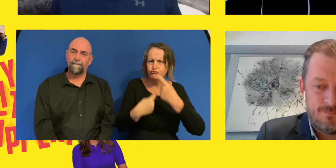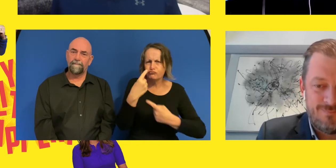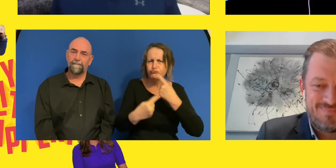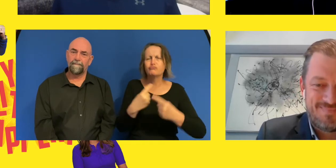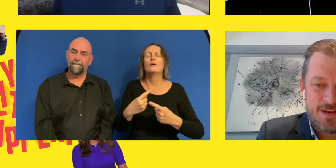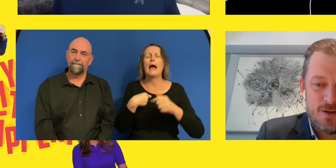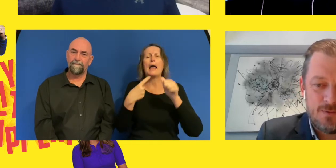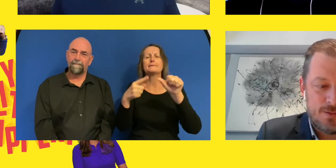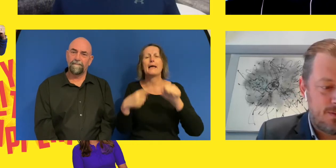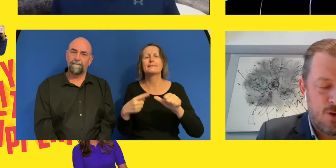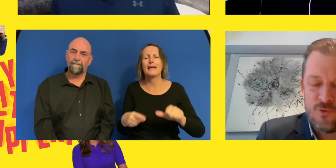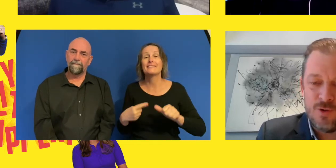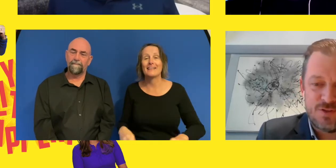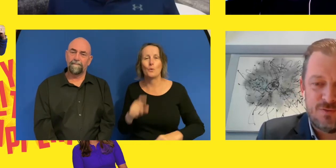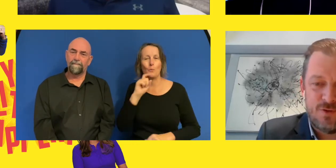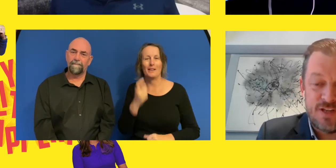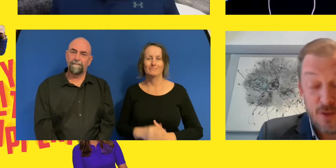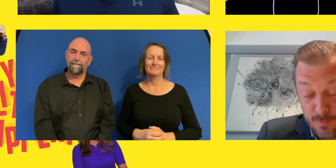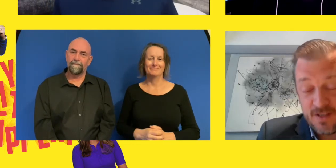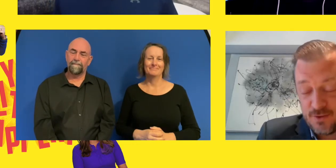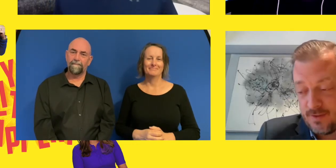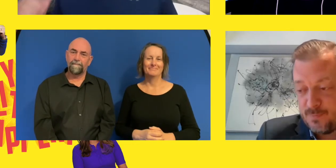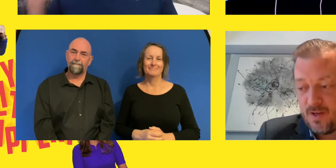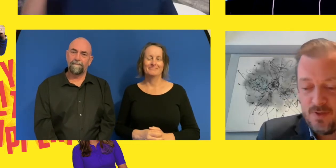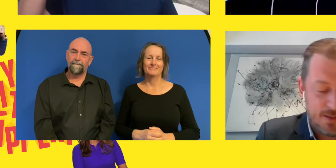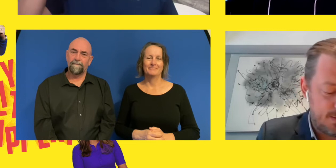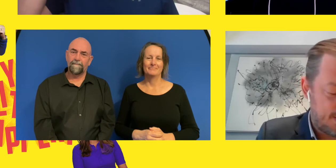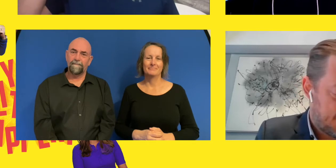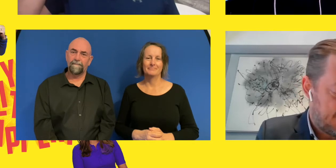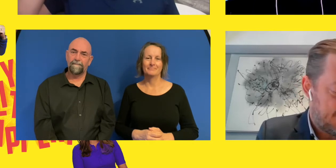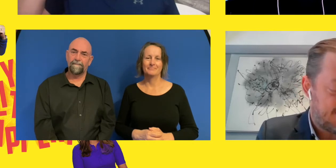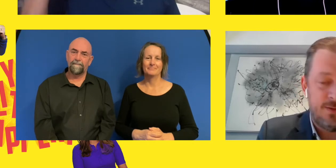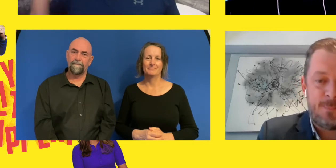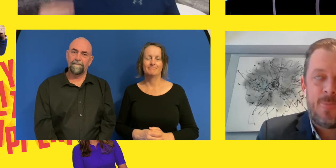to participate. Of course, and not because Kurt is paying me, and